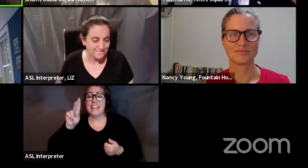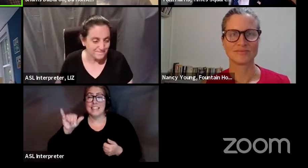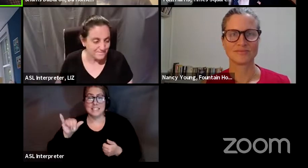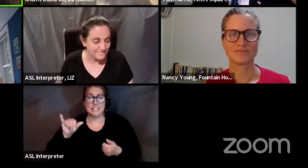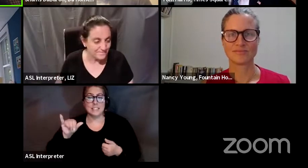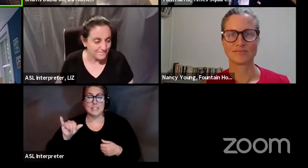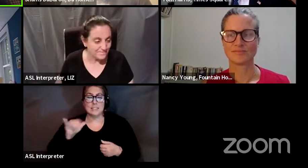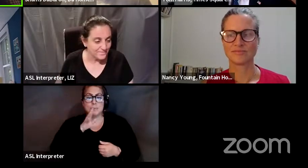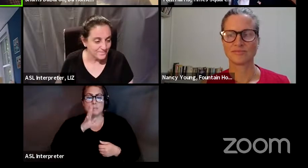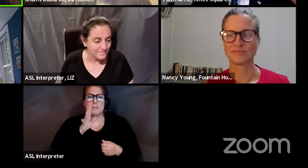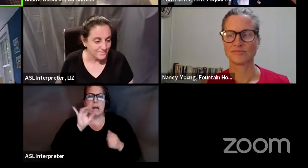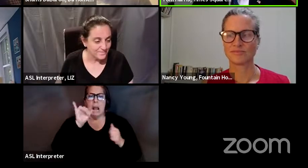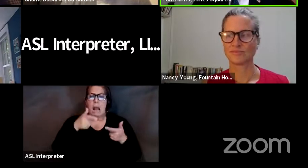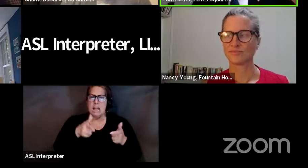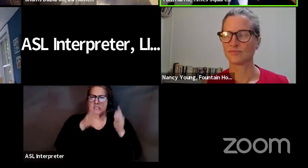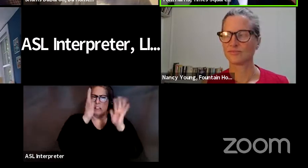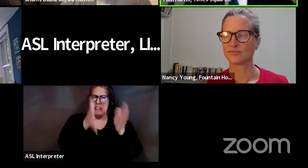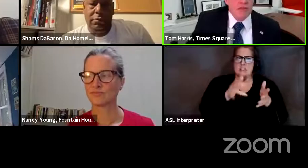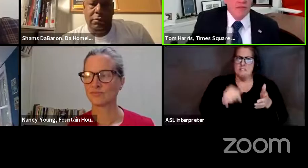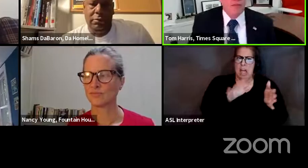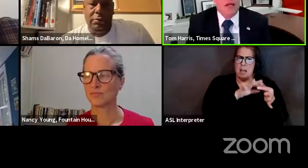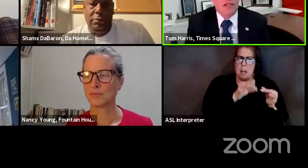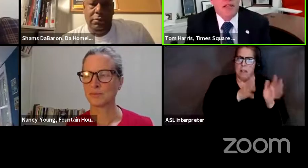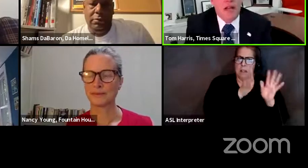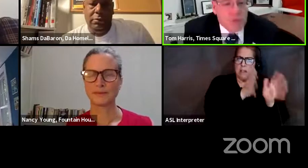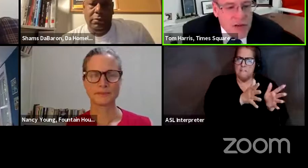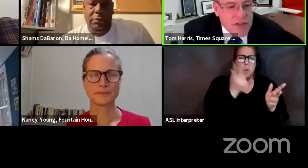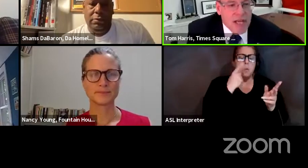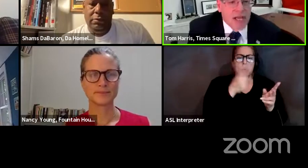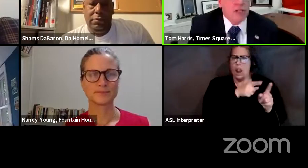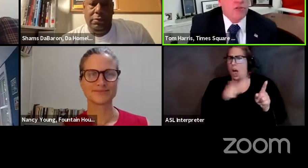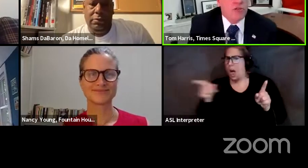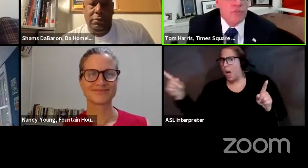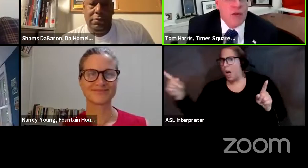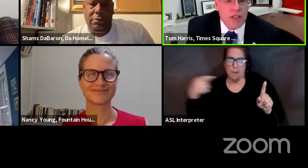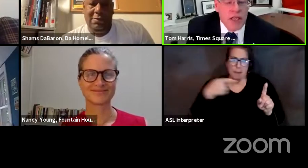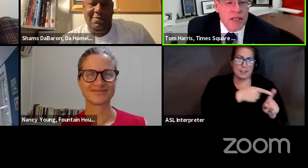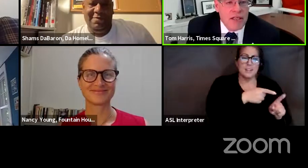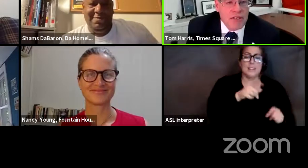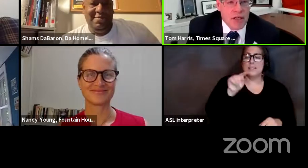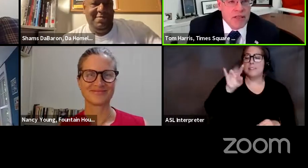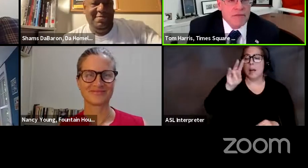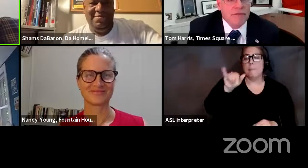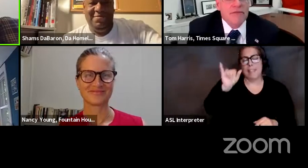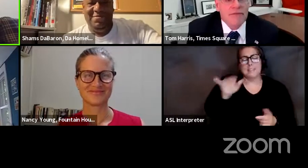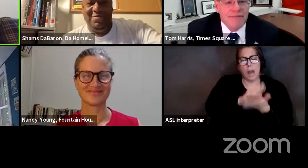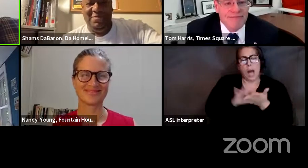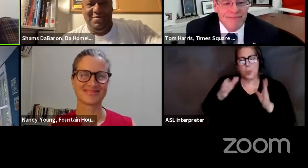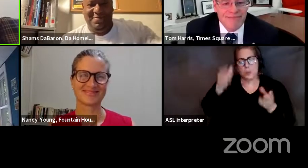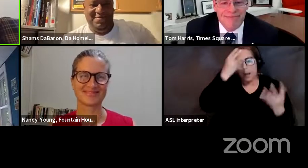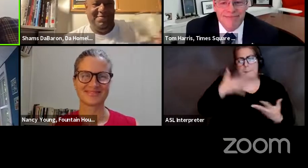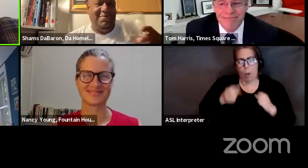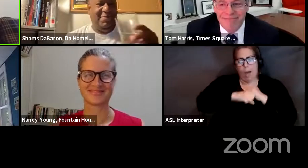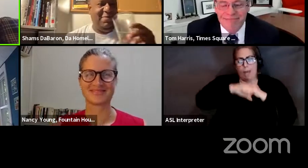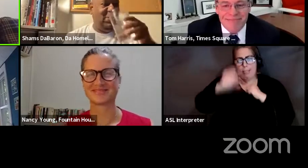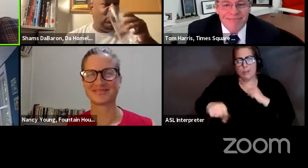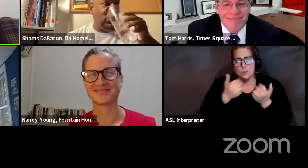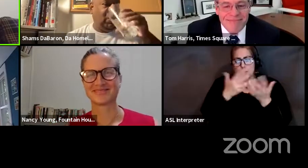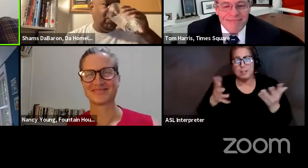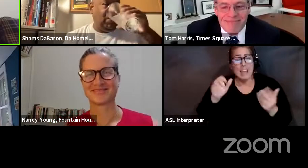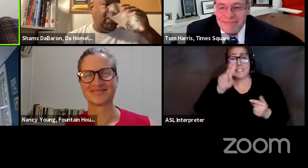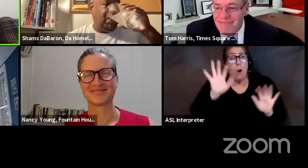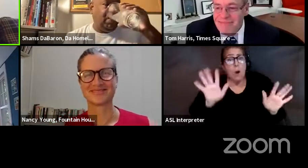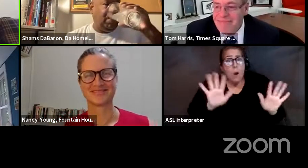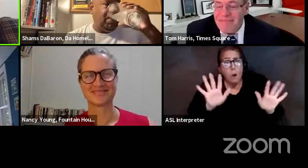Let's leave that there for now, and we're going to come back to some of these issues. That's a nice way of saying I talk too much, Andy. That's okay. Everyone has a lot to say,